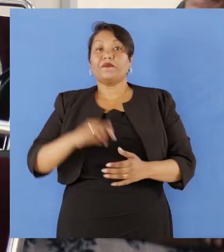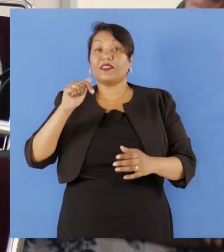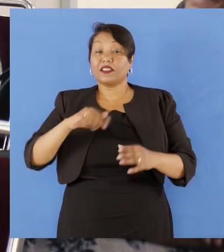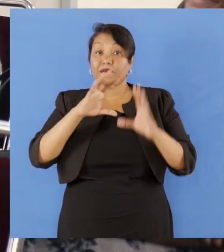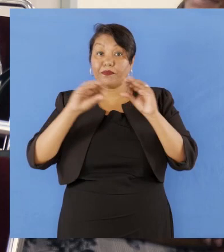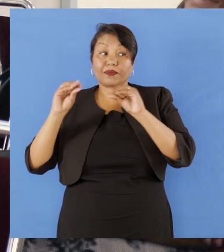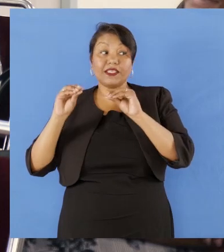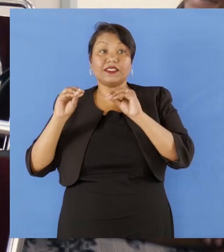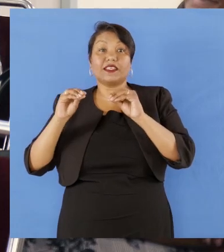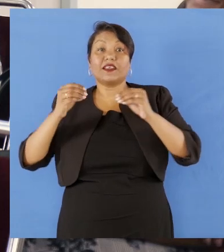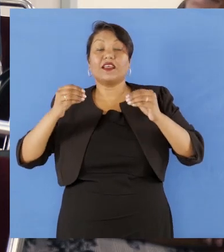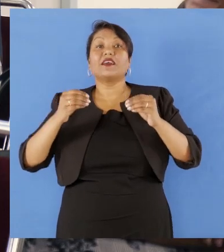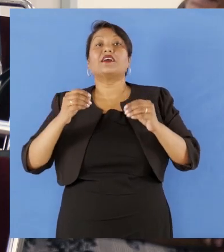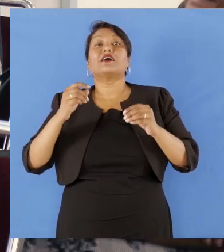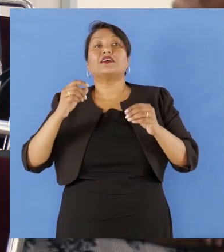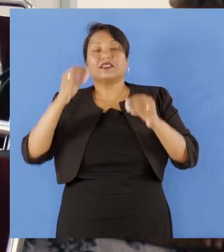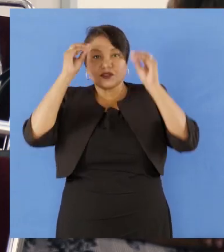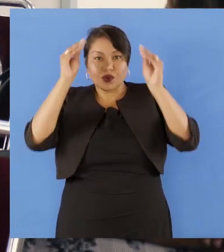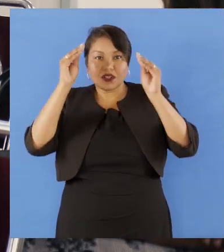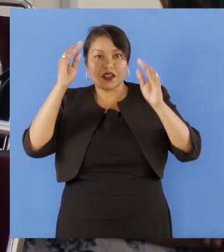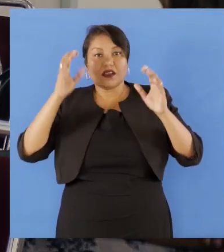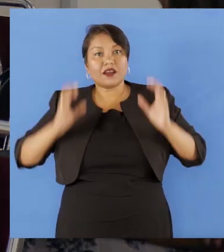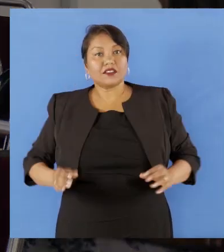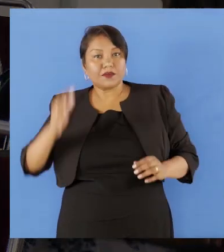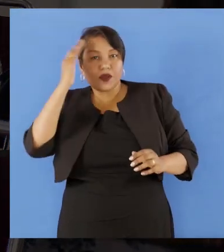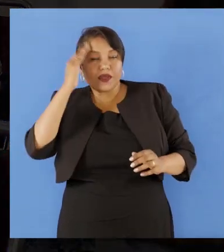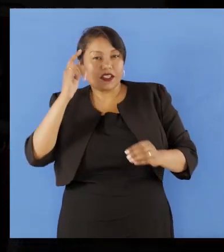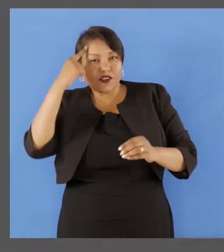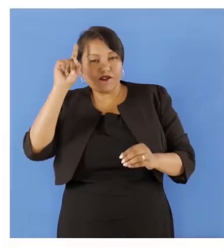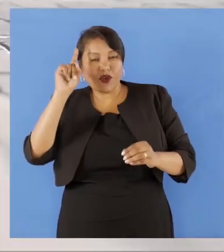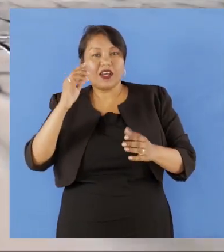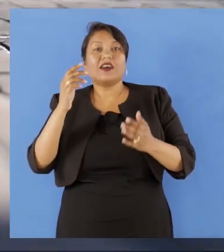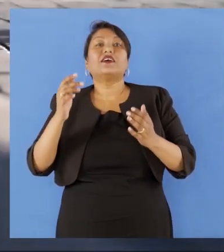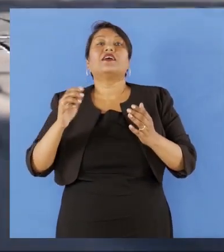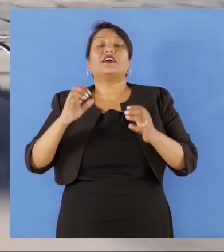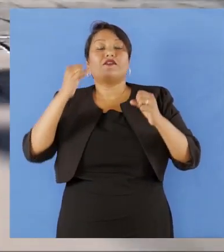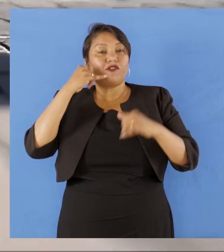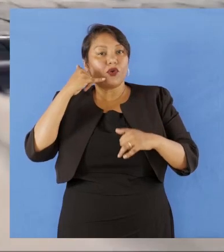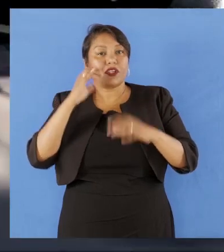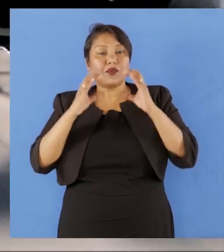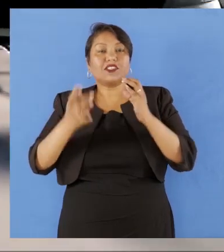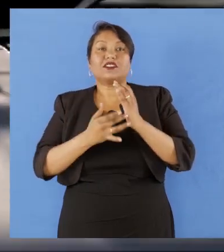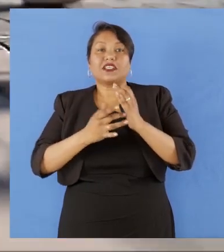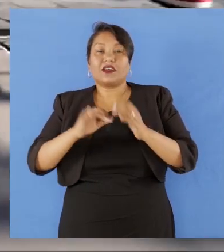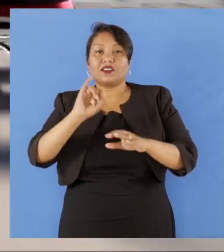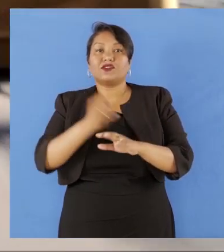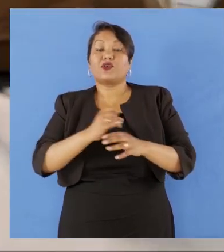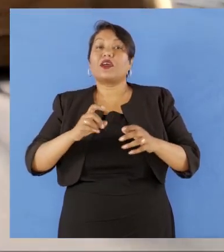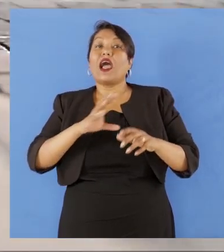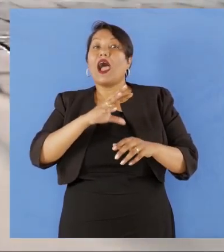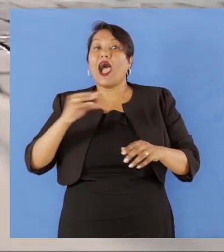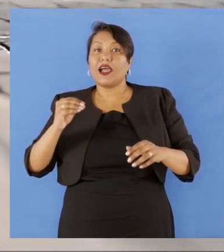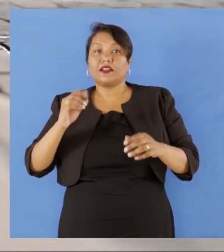What about the Me Too pensioners? But I mean, we'll address that issue. The 29th ICT Open